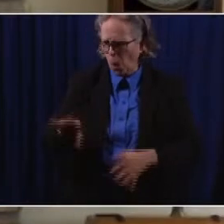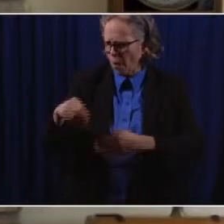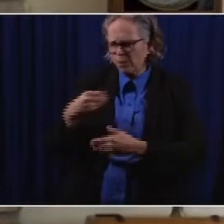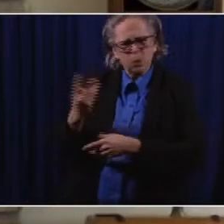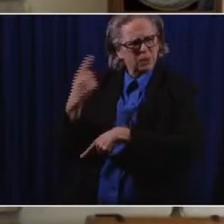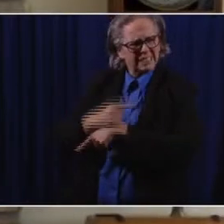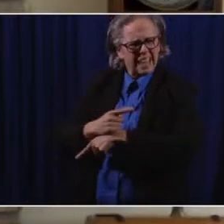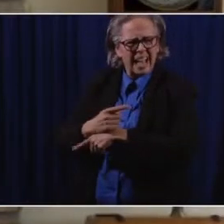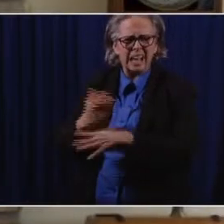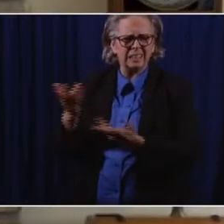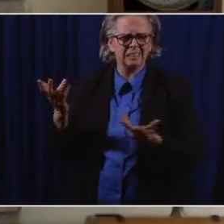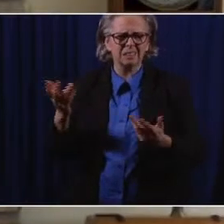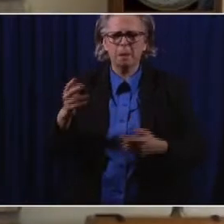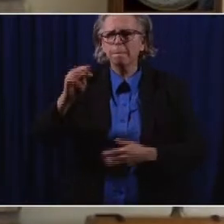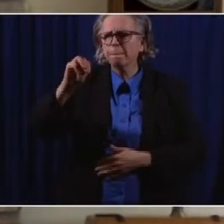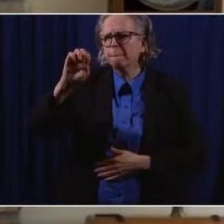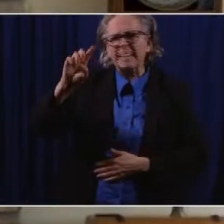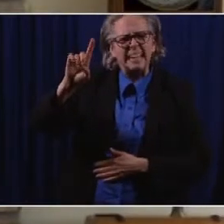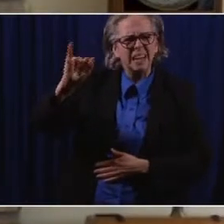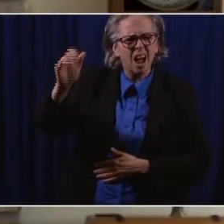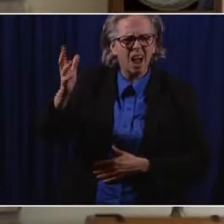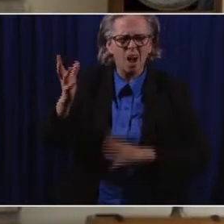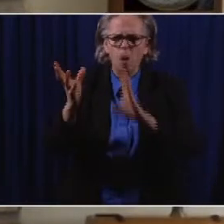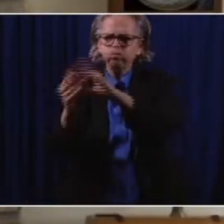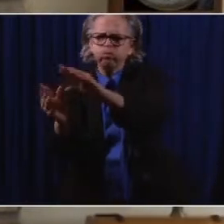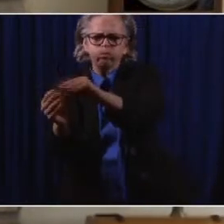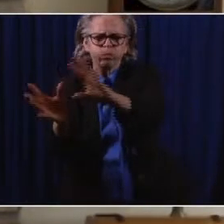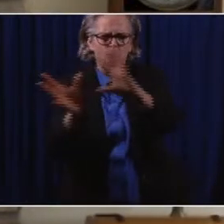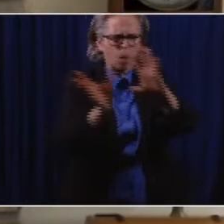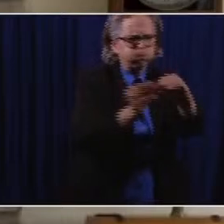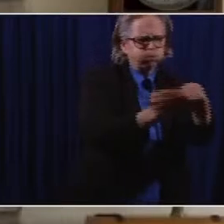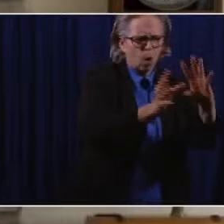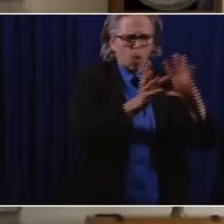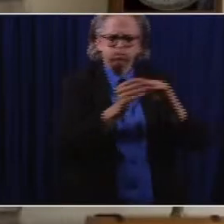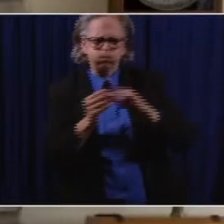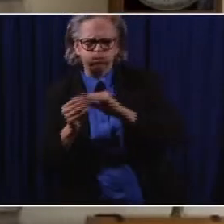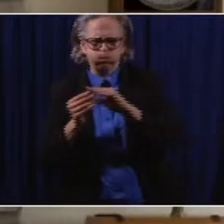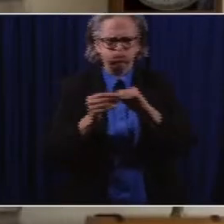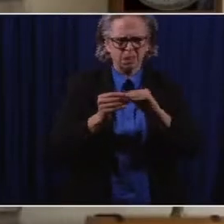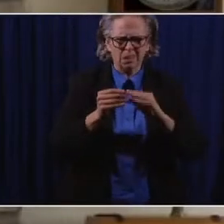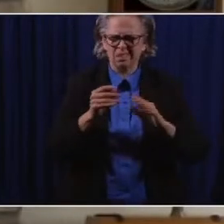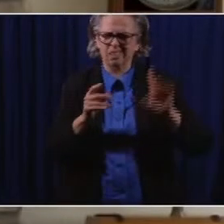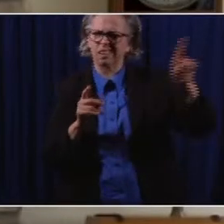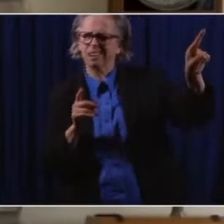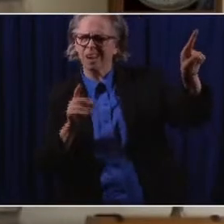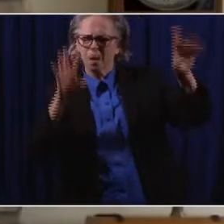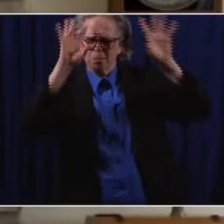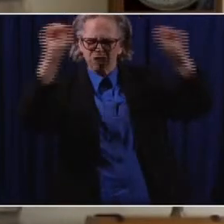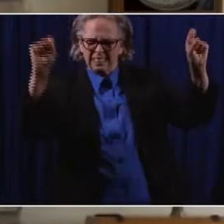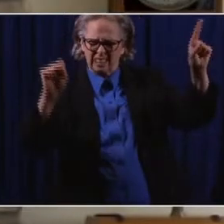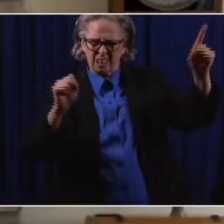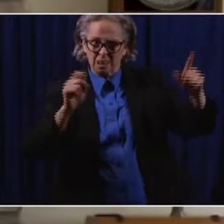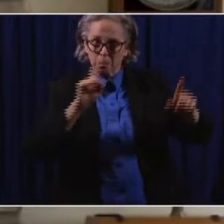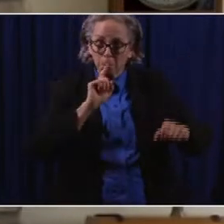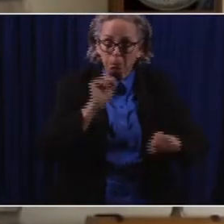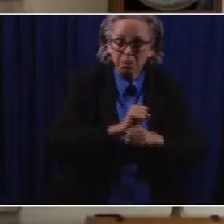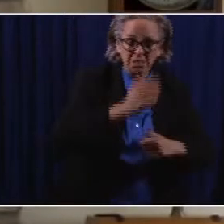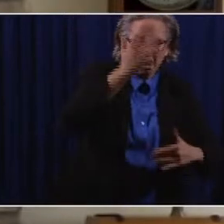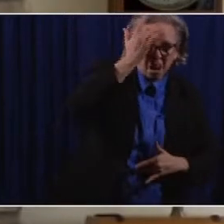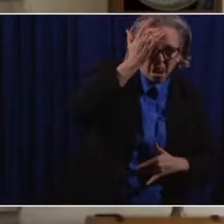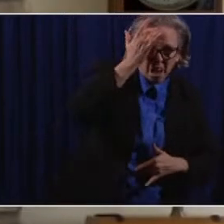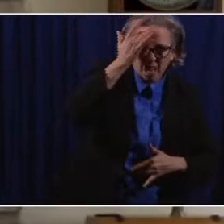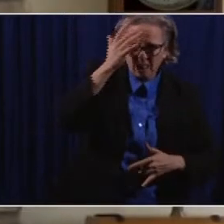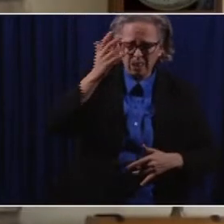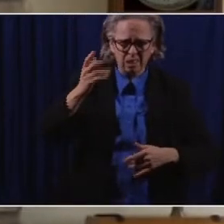raise a number of points and questions about the president's illness. Should the president have left Walter Reed